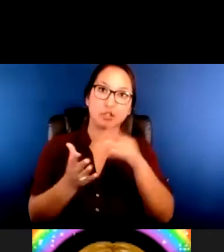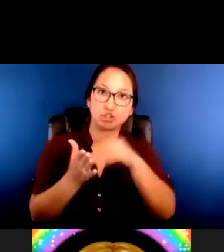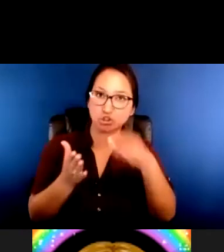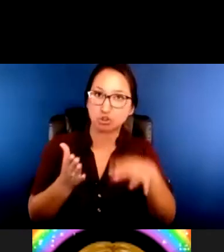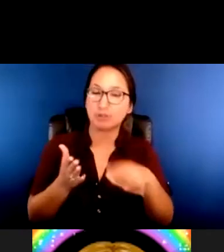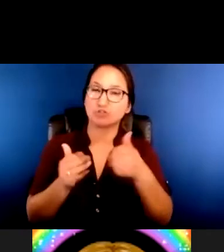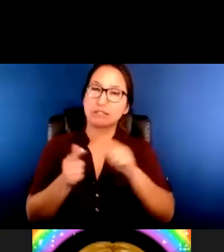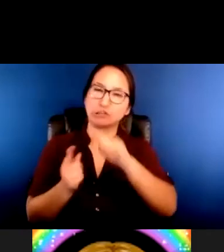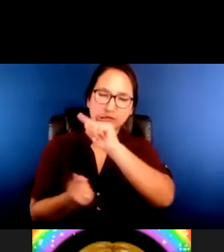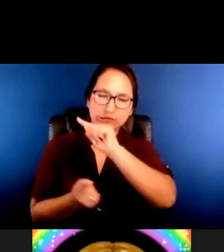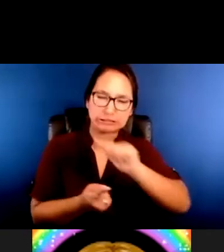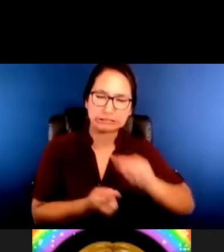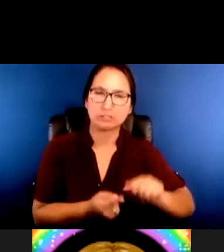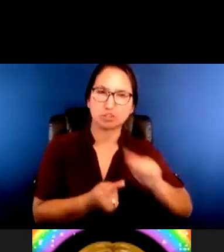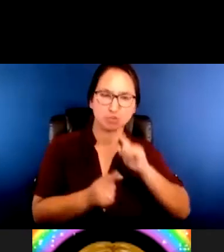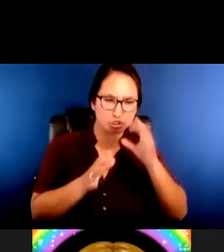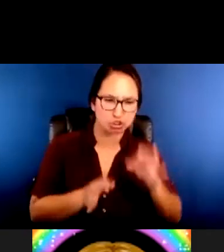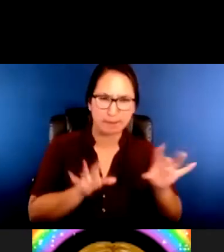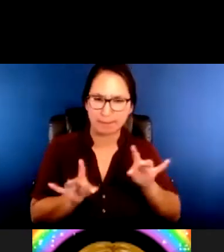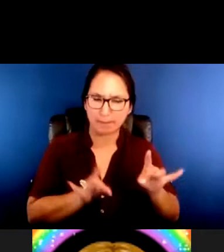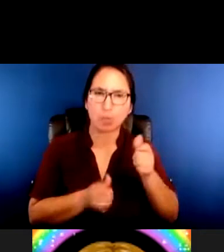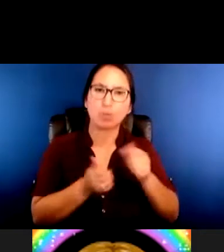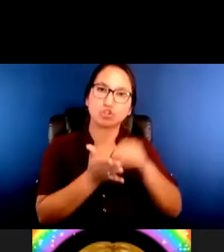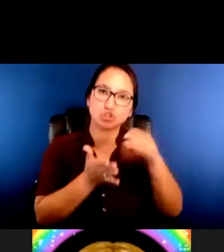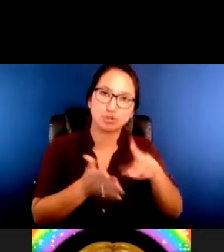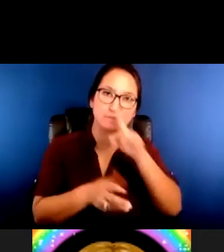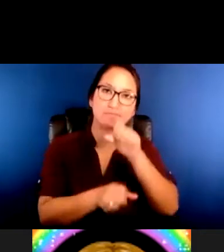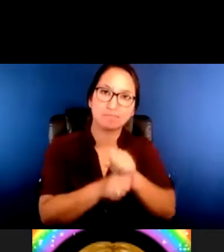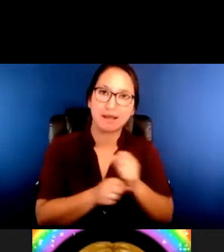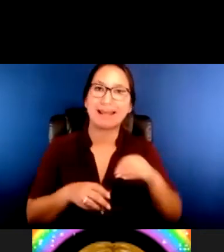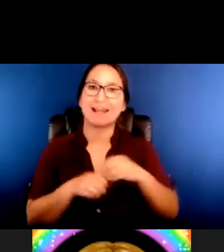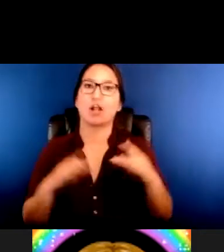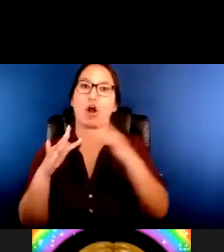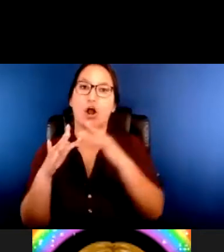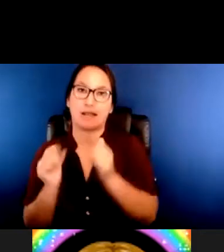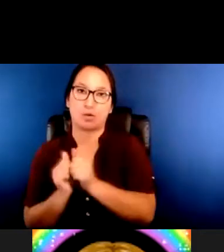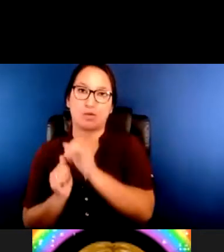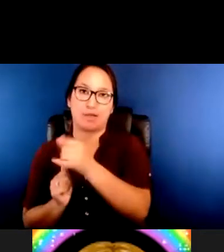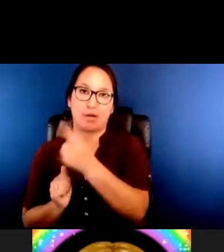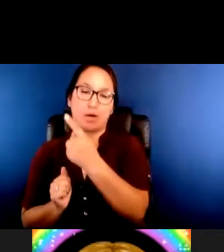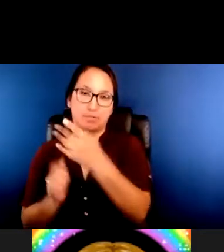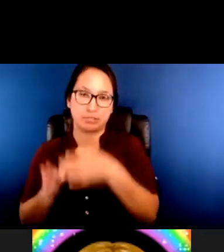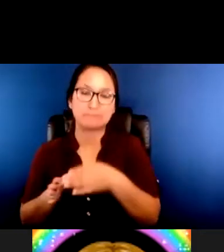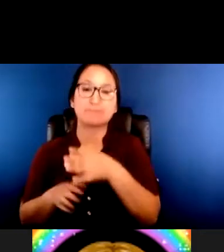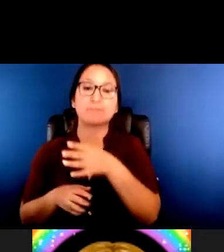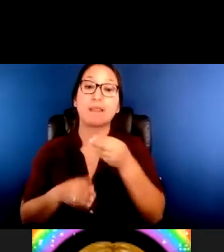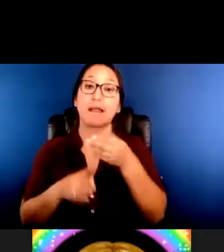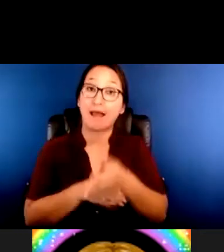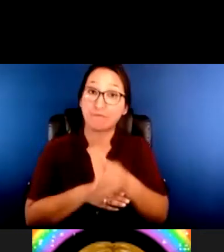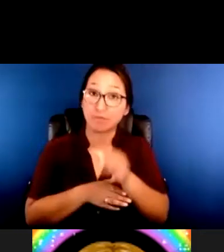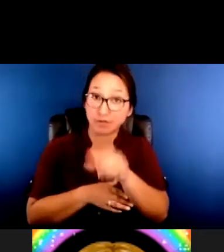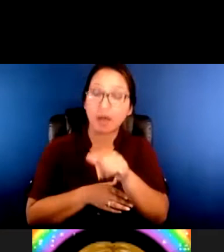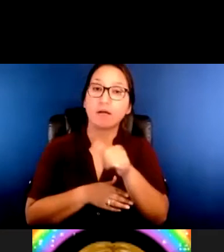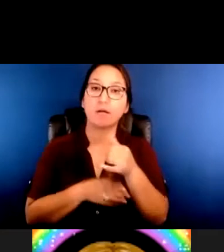to determine which of the students may have been in contact. And then after we do that, Allison and I visit with each of our